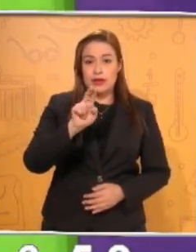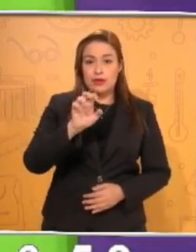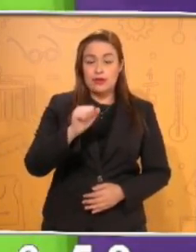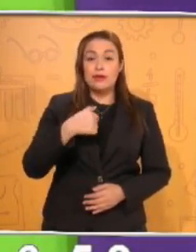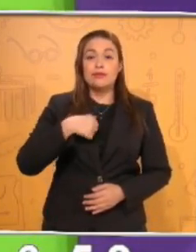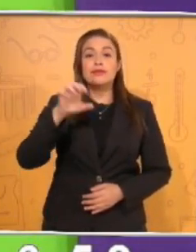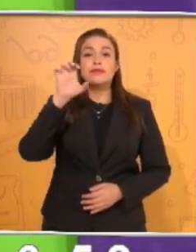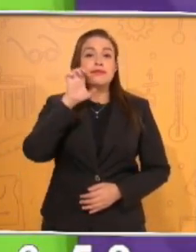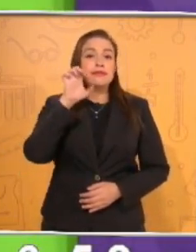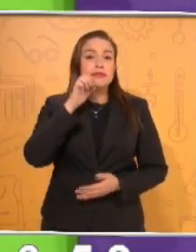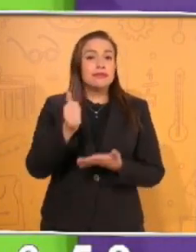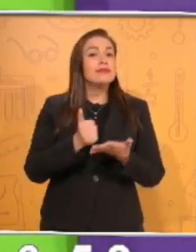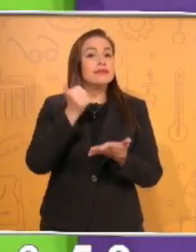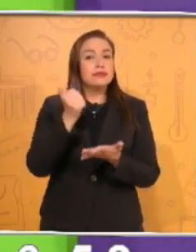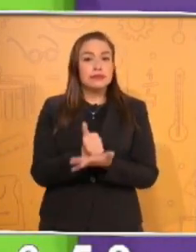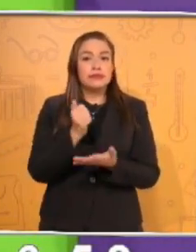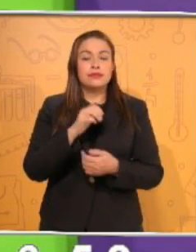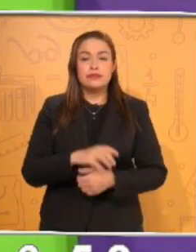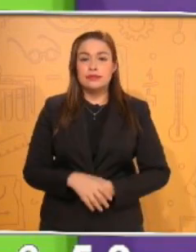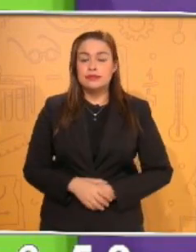Escobedo City.